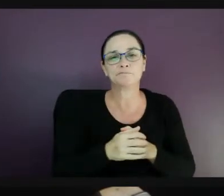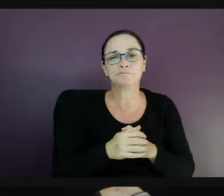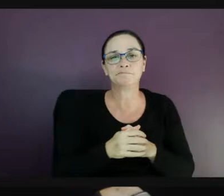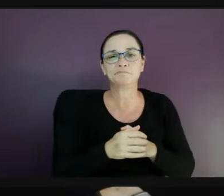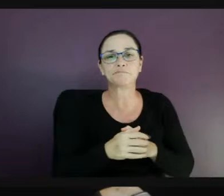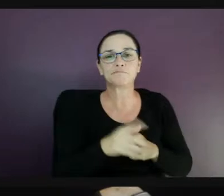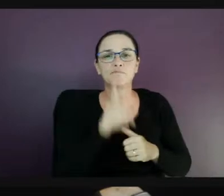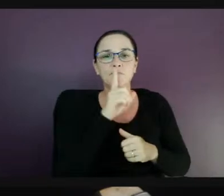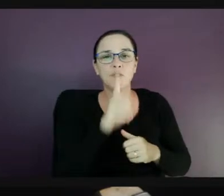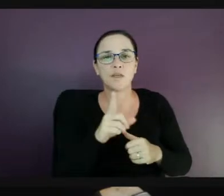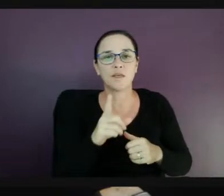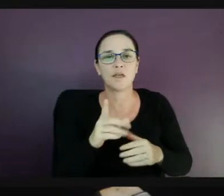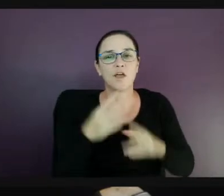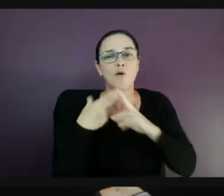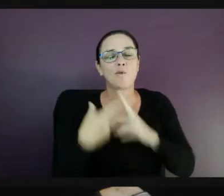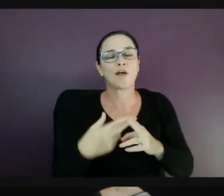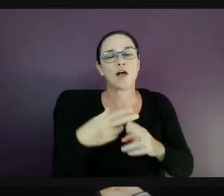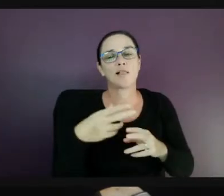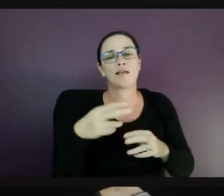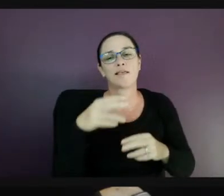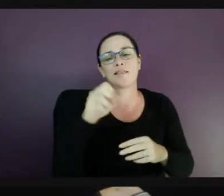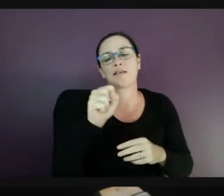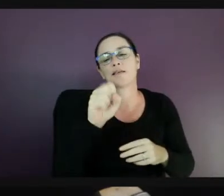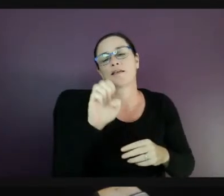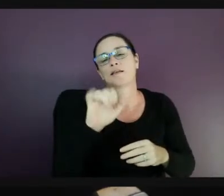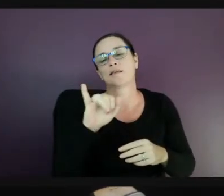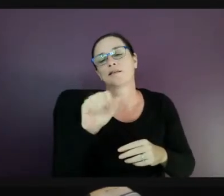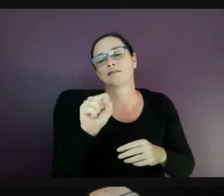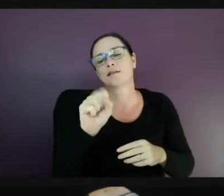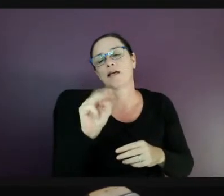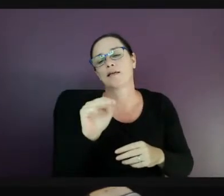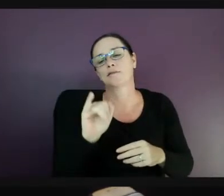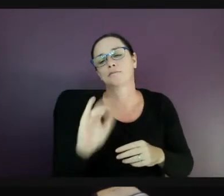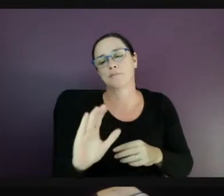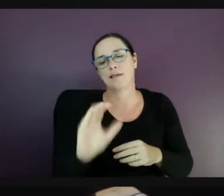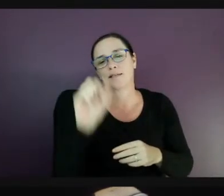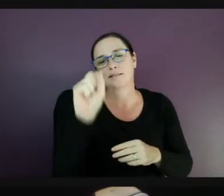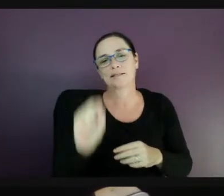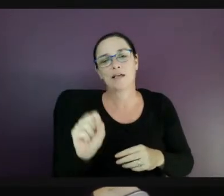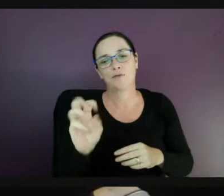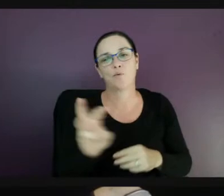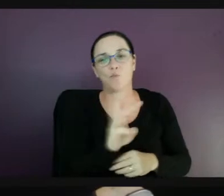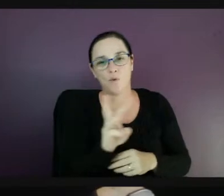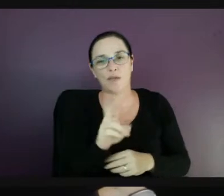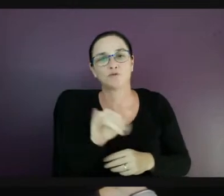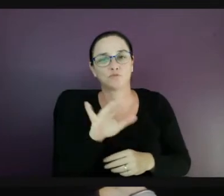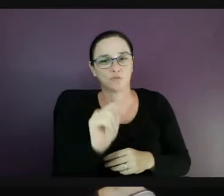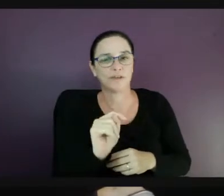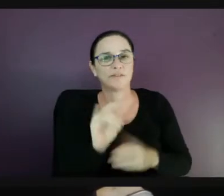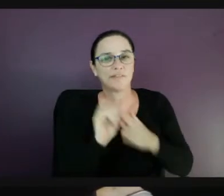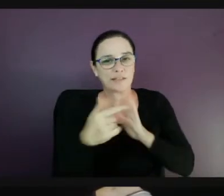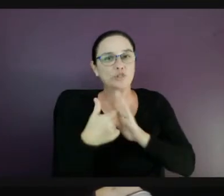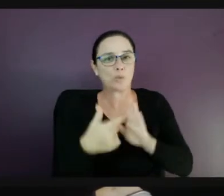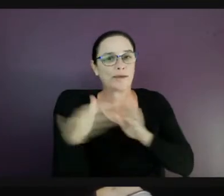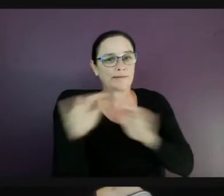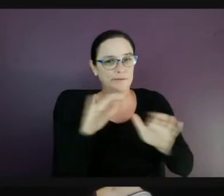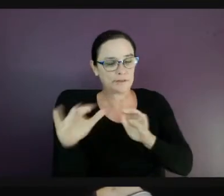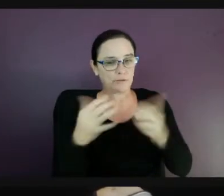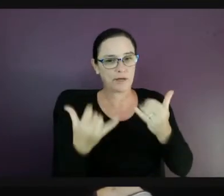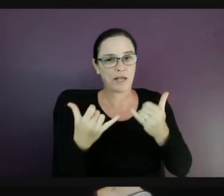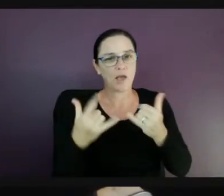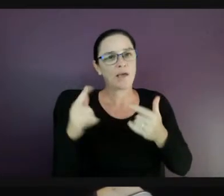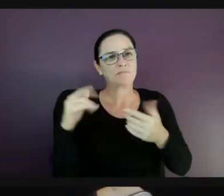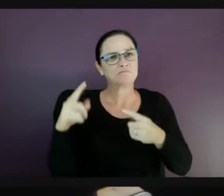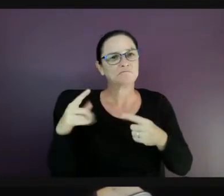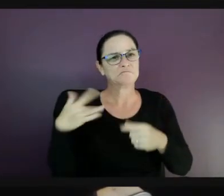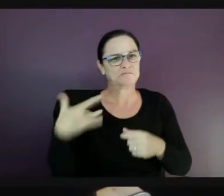what we call the seismic Southwest Rift area to the south here, Southwest Rift connector, that is showing this activity, as has been typical over the last